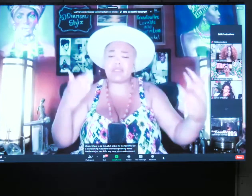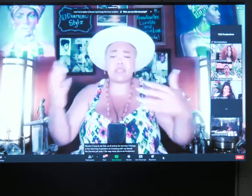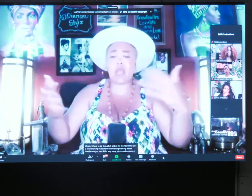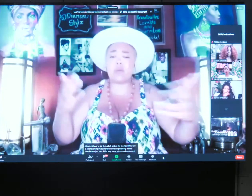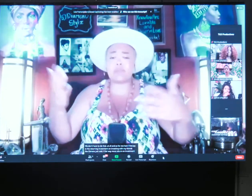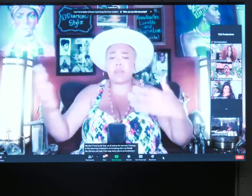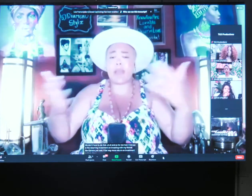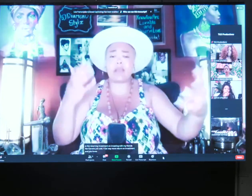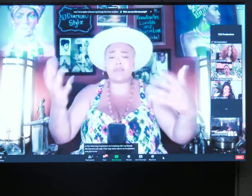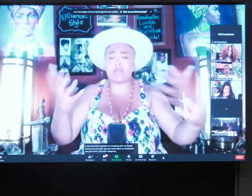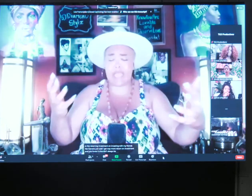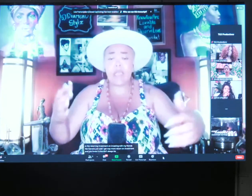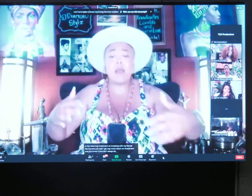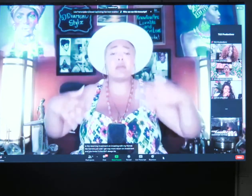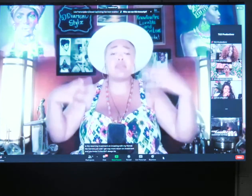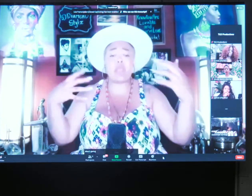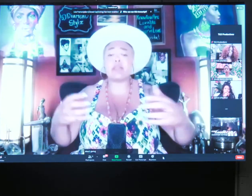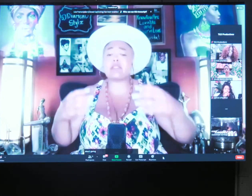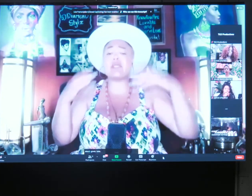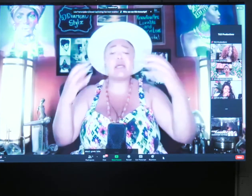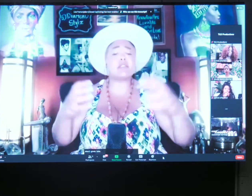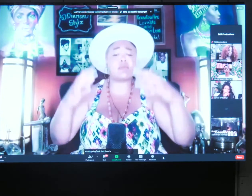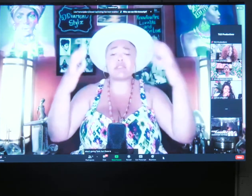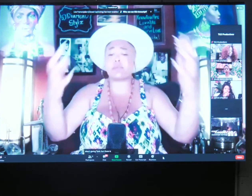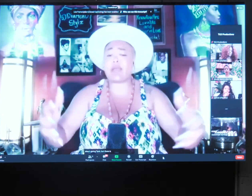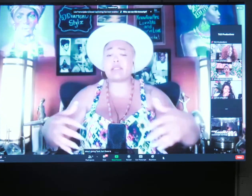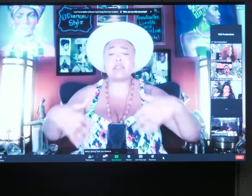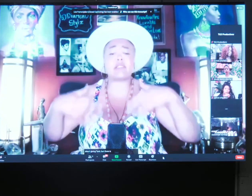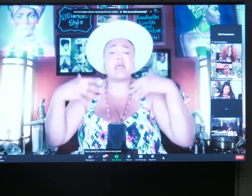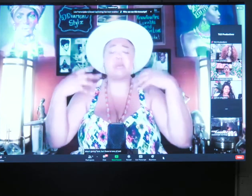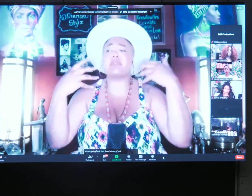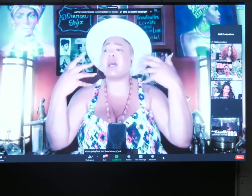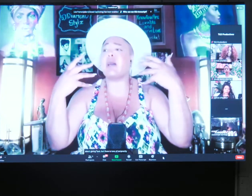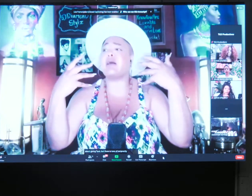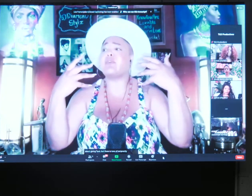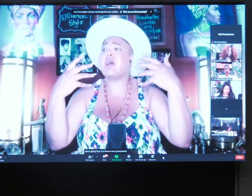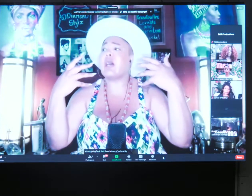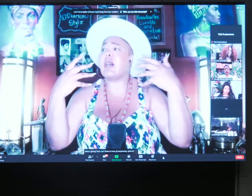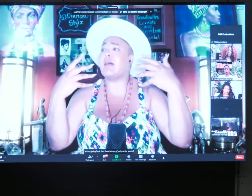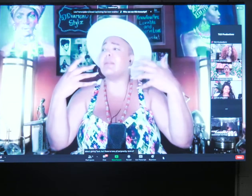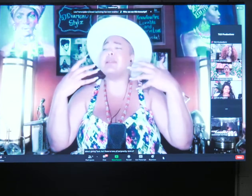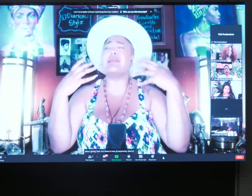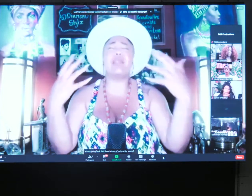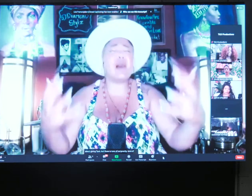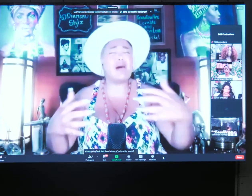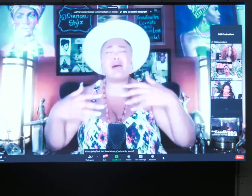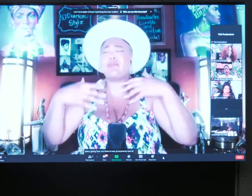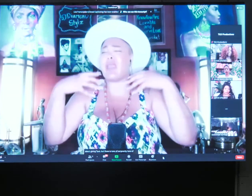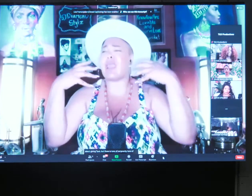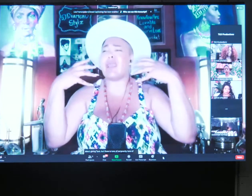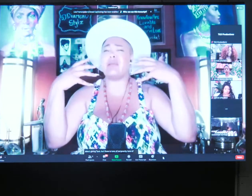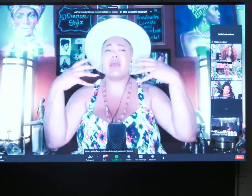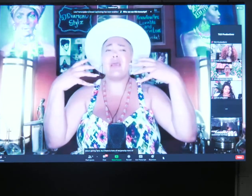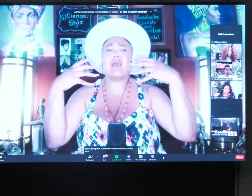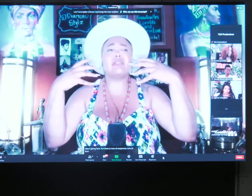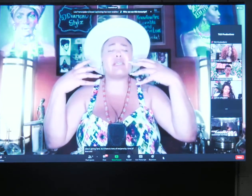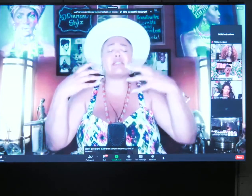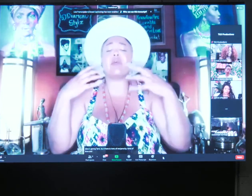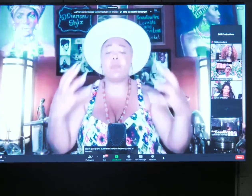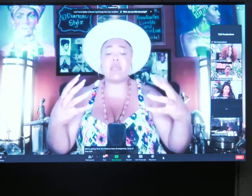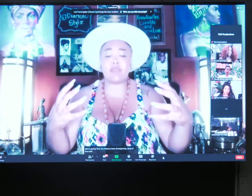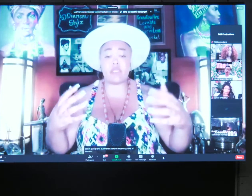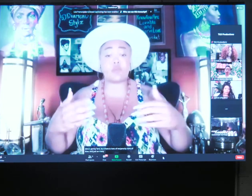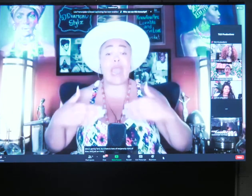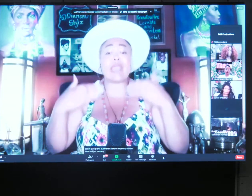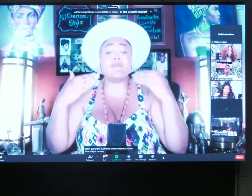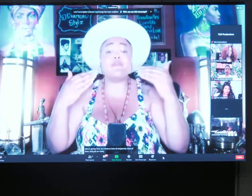it shouldn't always be about give and take, but there is tons of reciprocity, tons of love, and just so